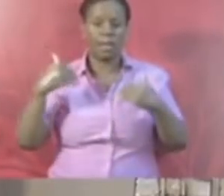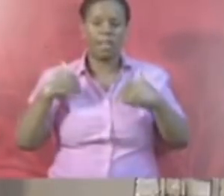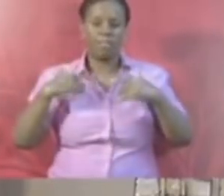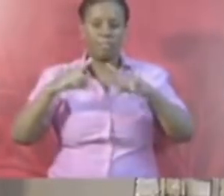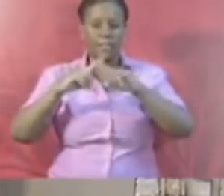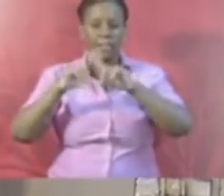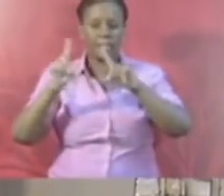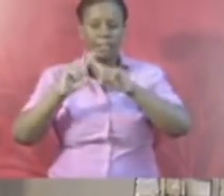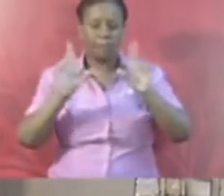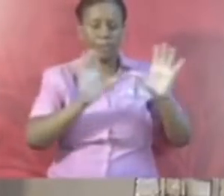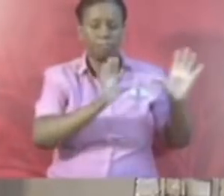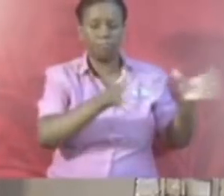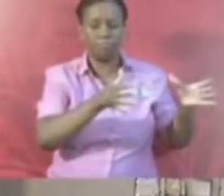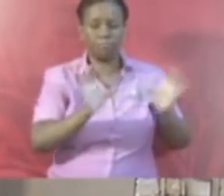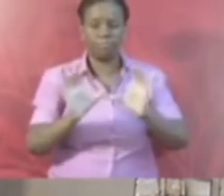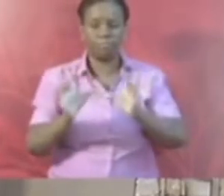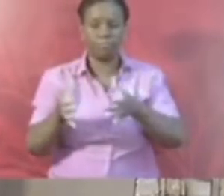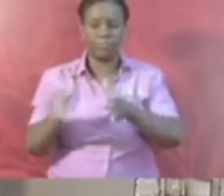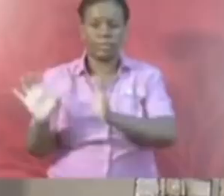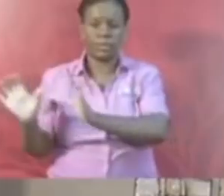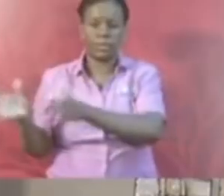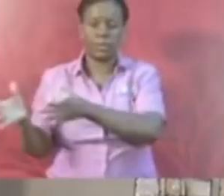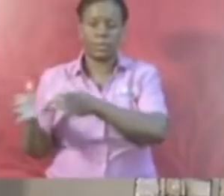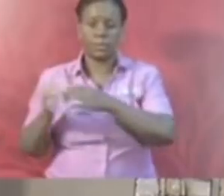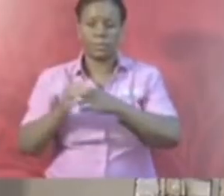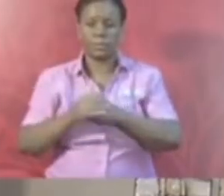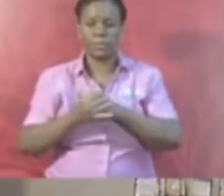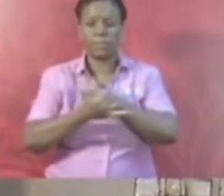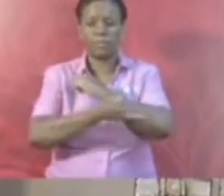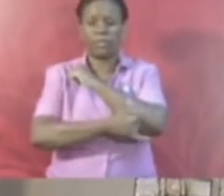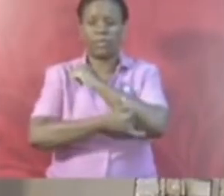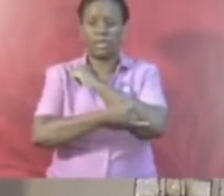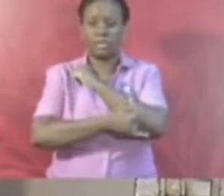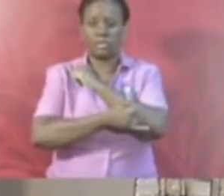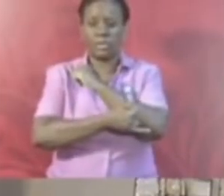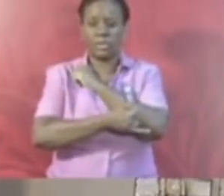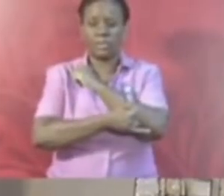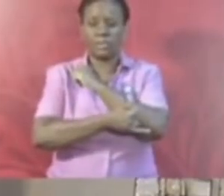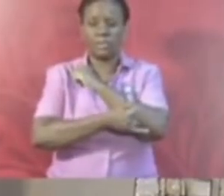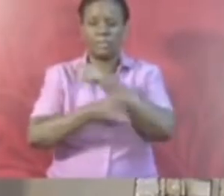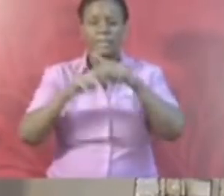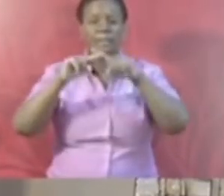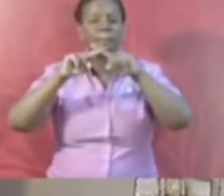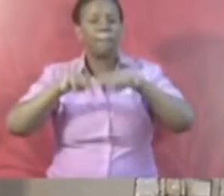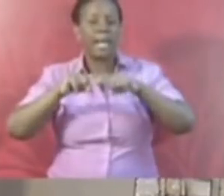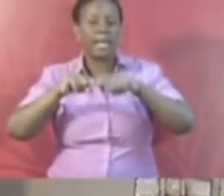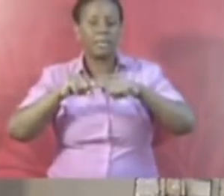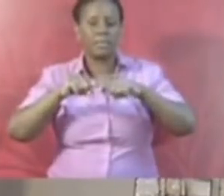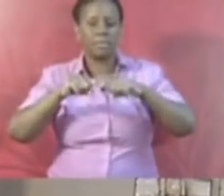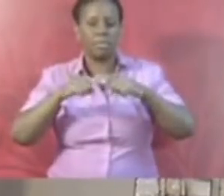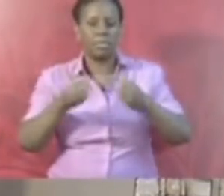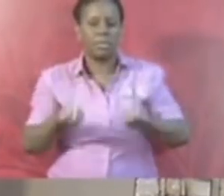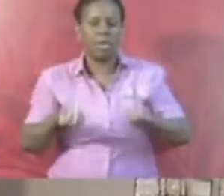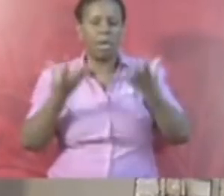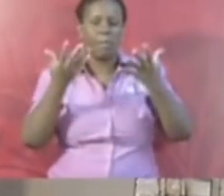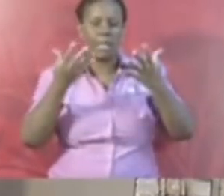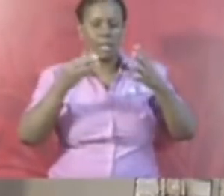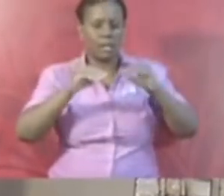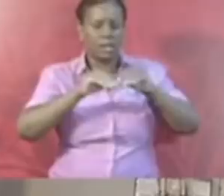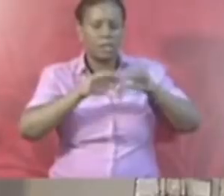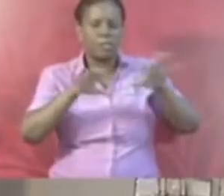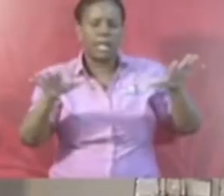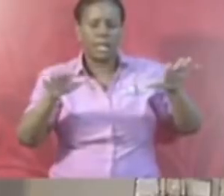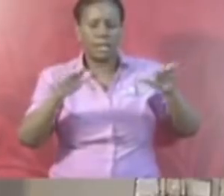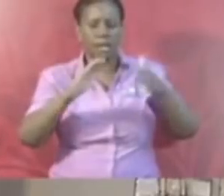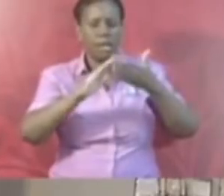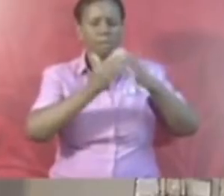treat countries depending on the high-risk and medium-risk cluster spread and community spread. The